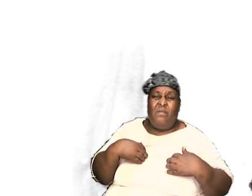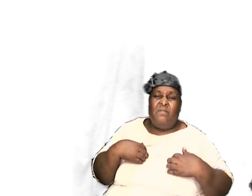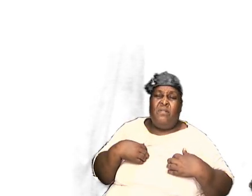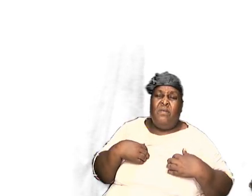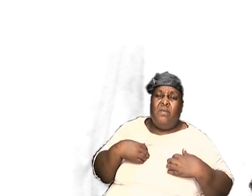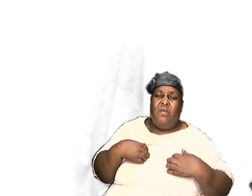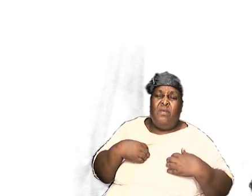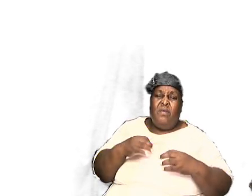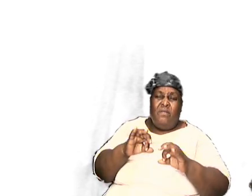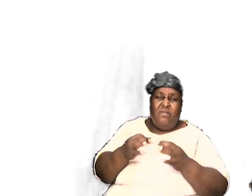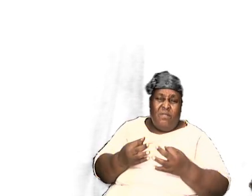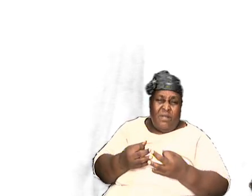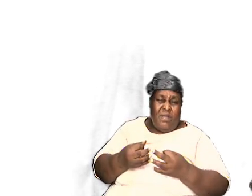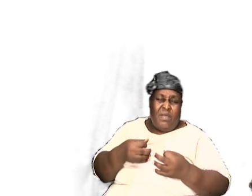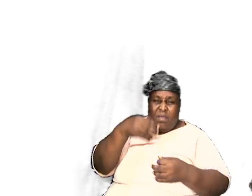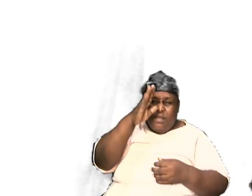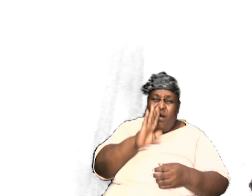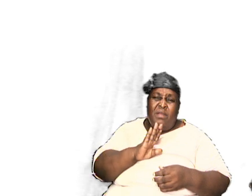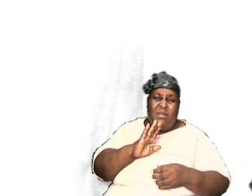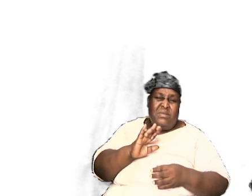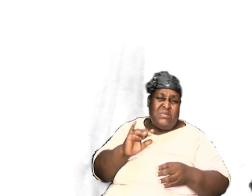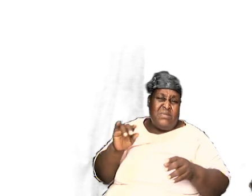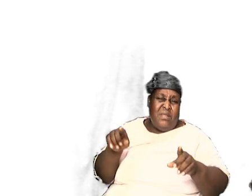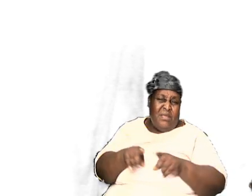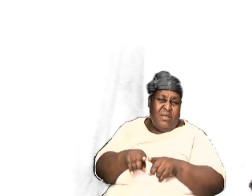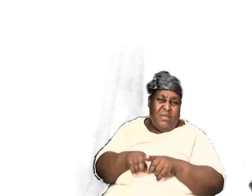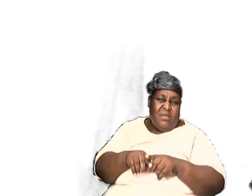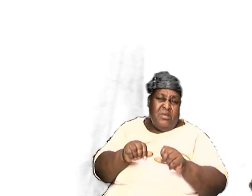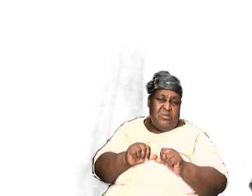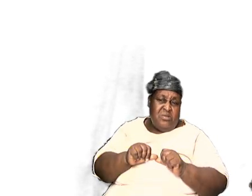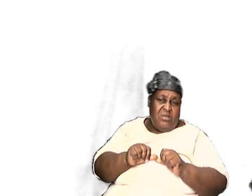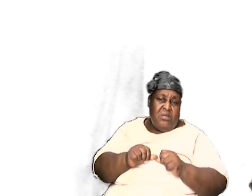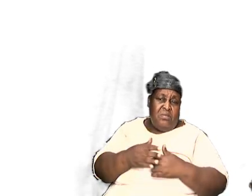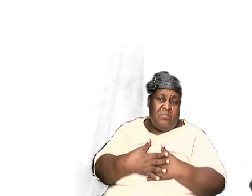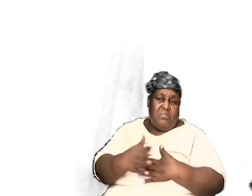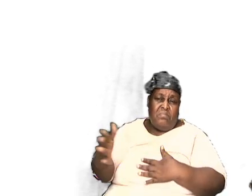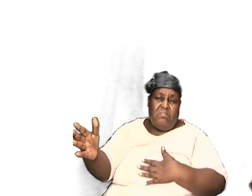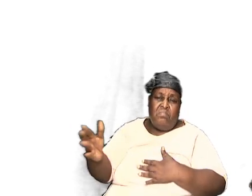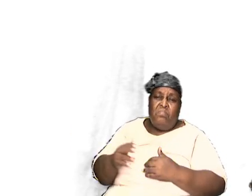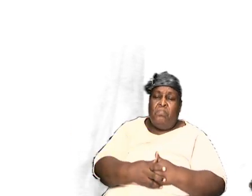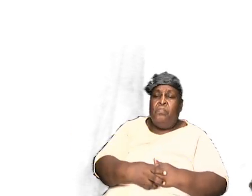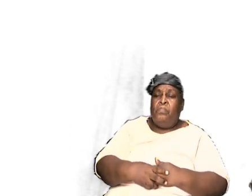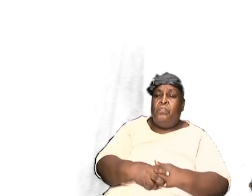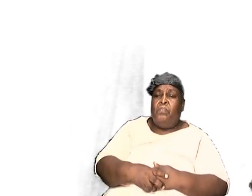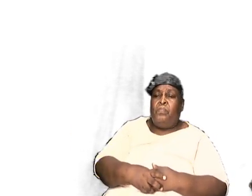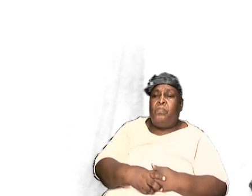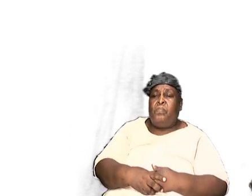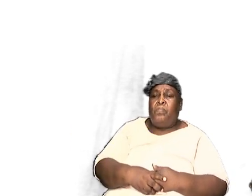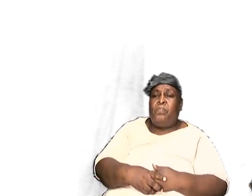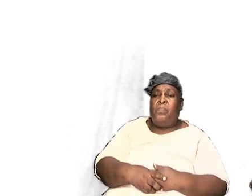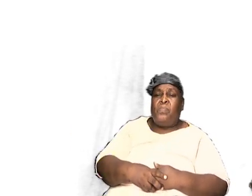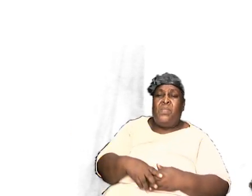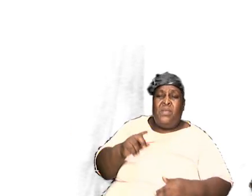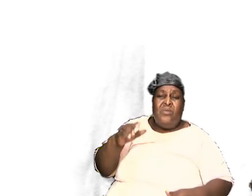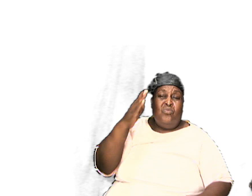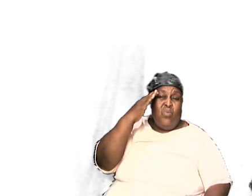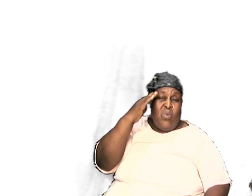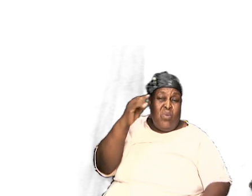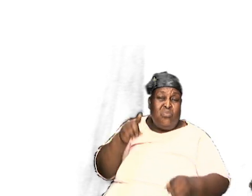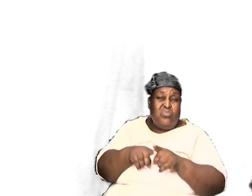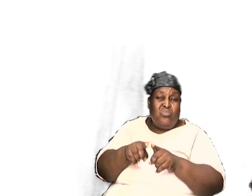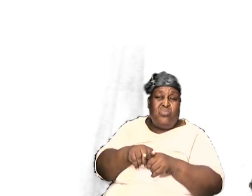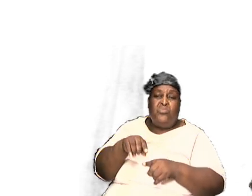away from them. 2 Timothy 3, 1, 2 to 5. He says, this